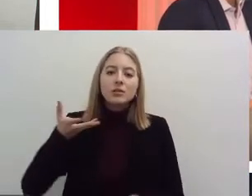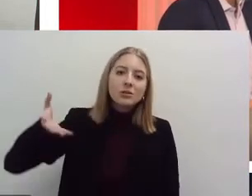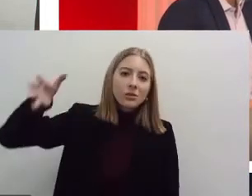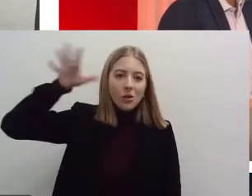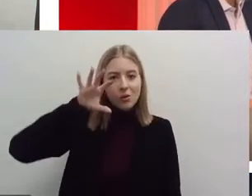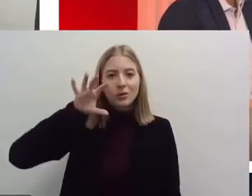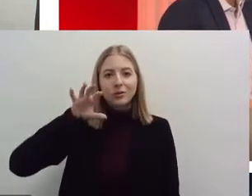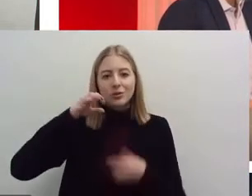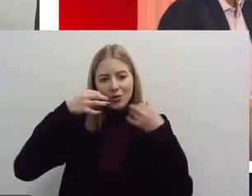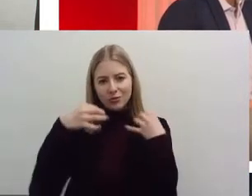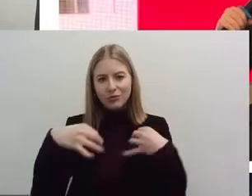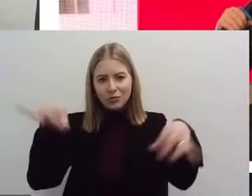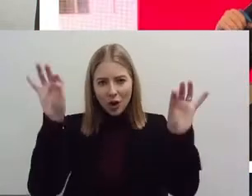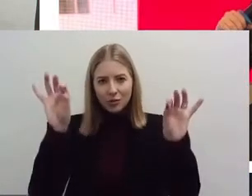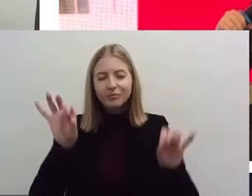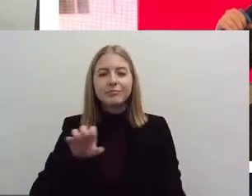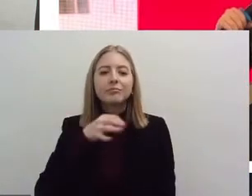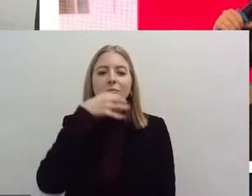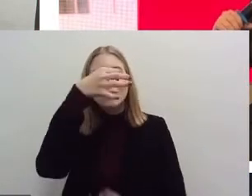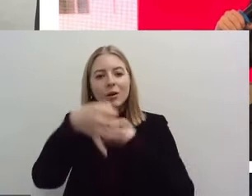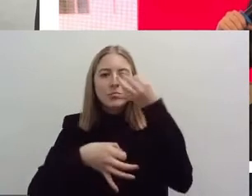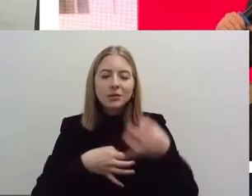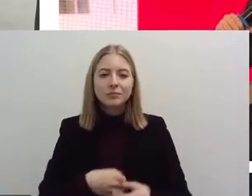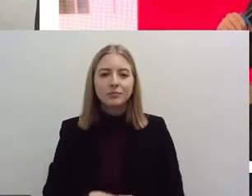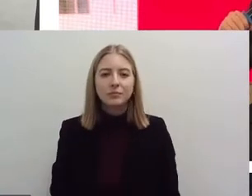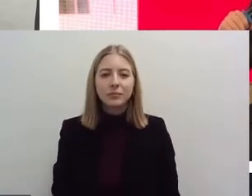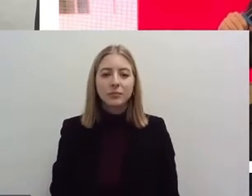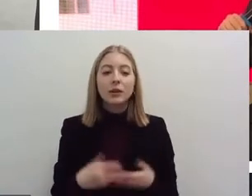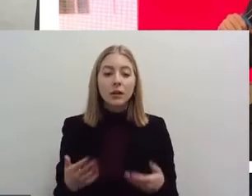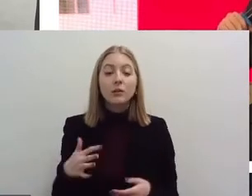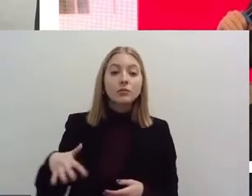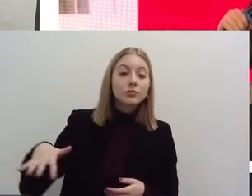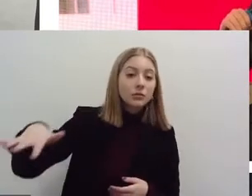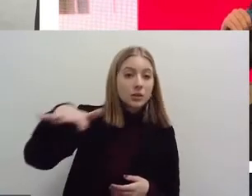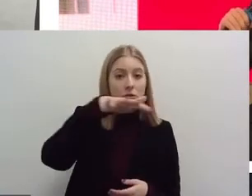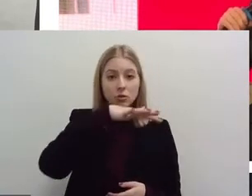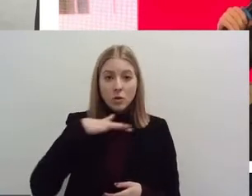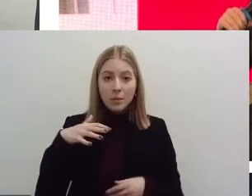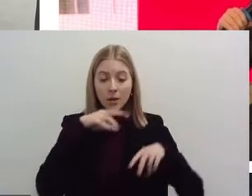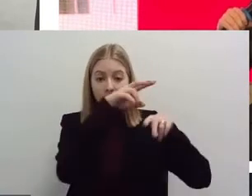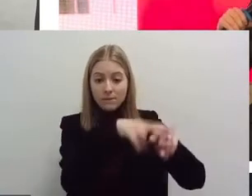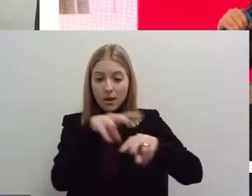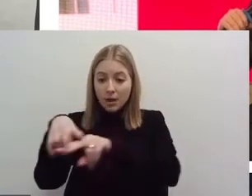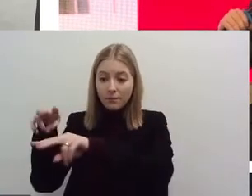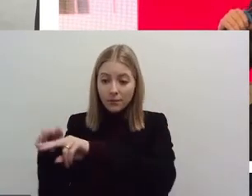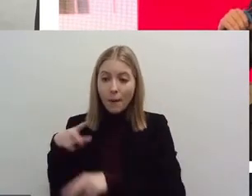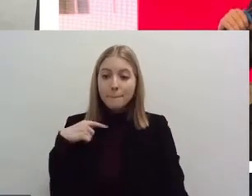those public places where we all or most of us have the chance to go, I think that's something else that is quite important, is